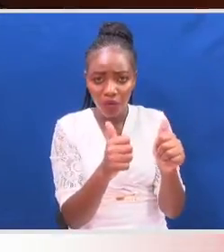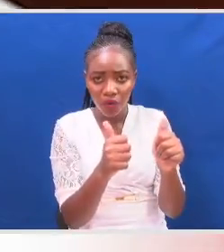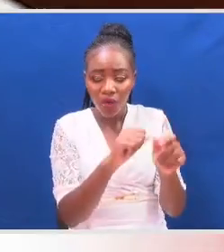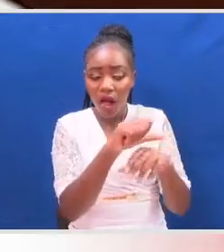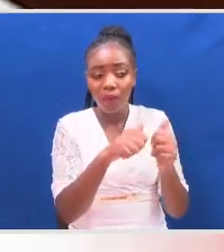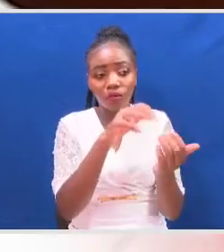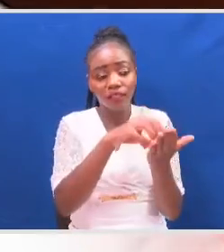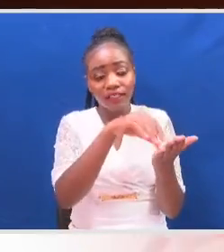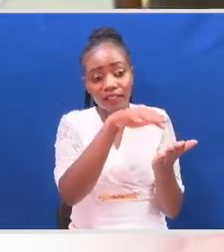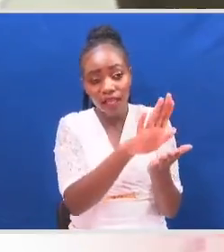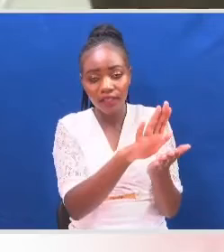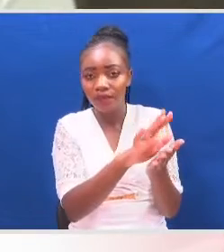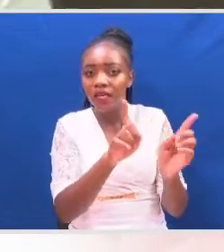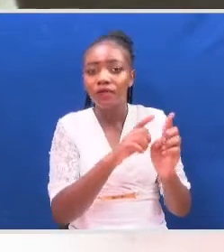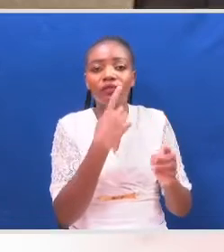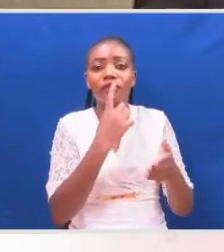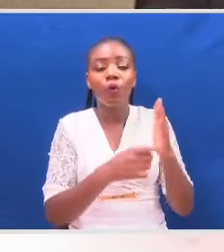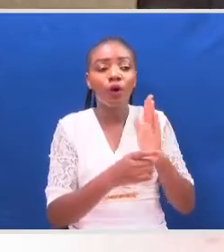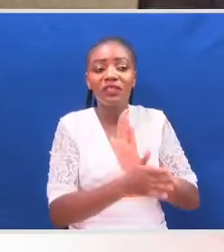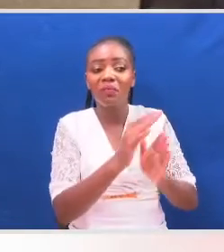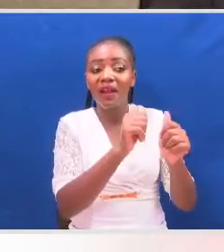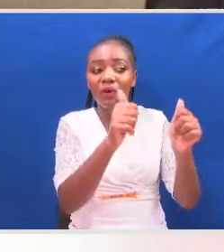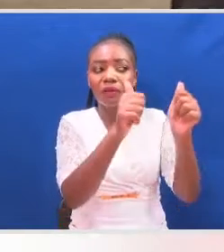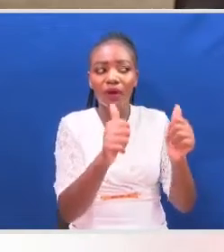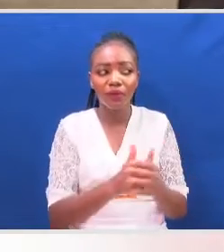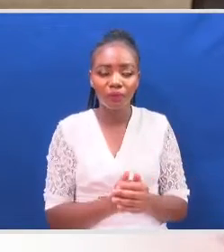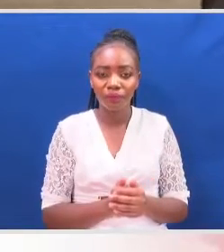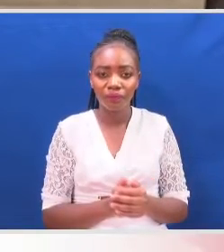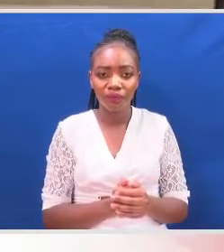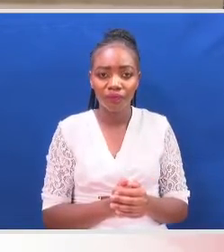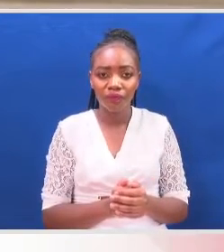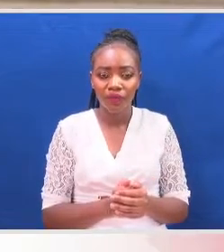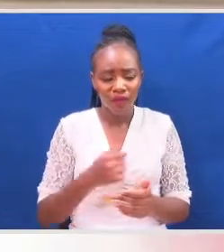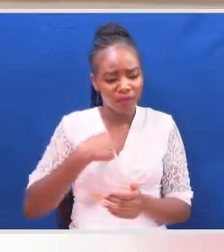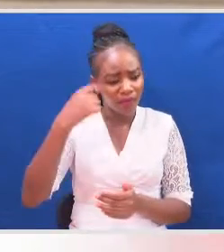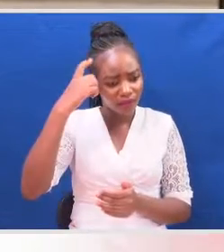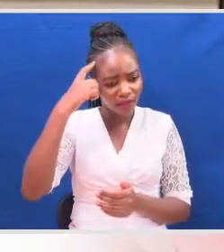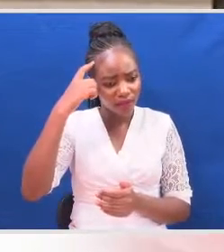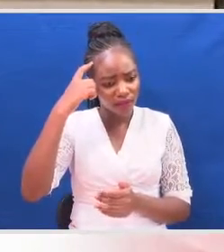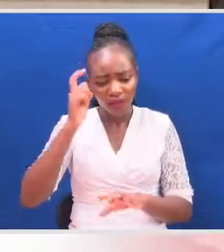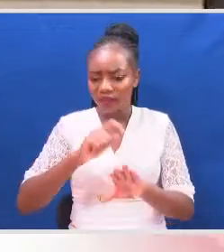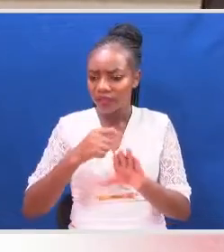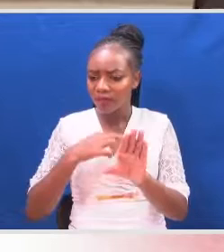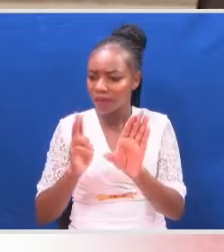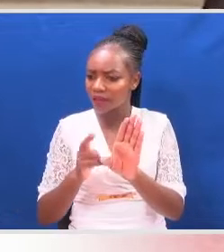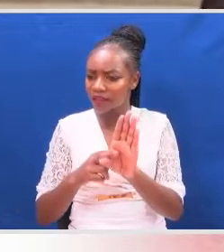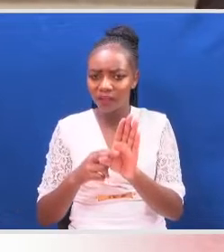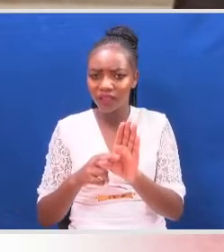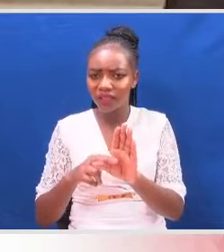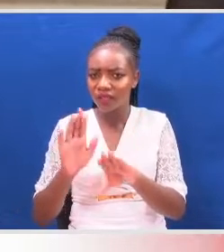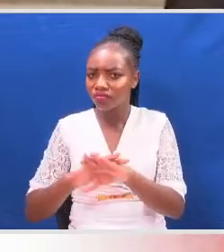for adequate preparations for the case. But I did not think that it would be fair for me to be a party to